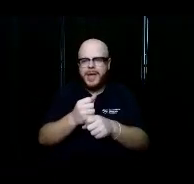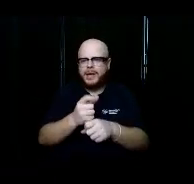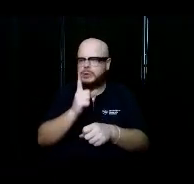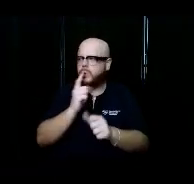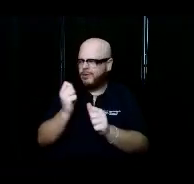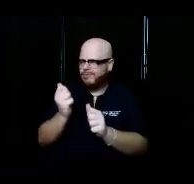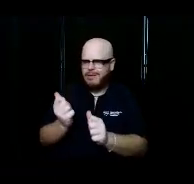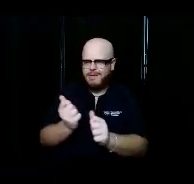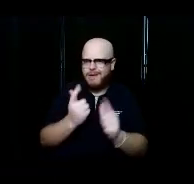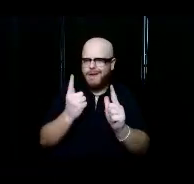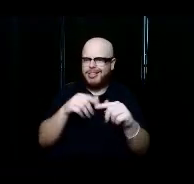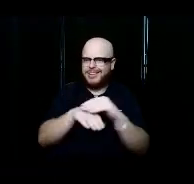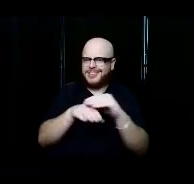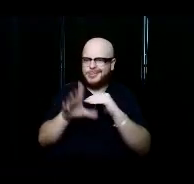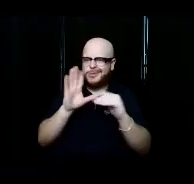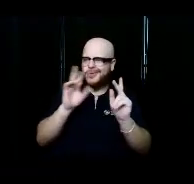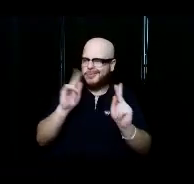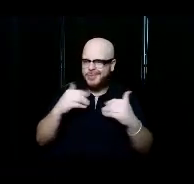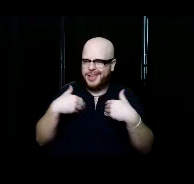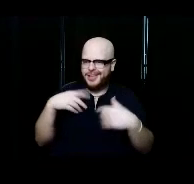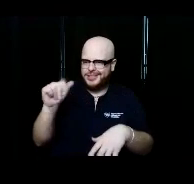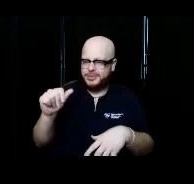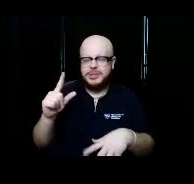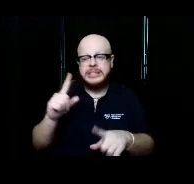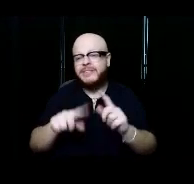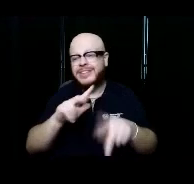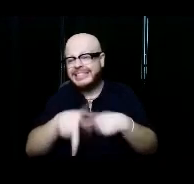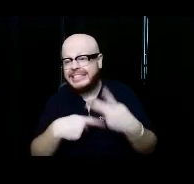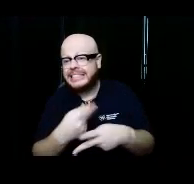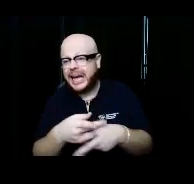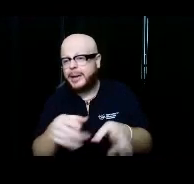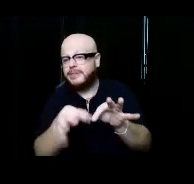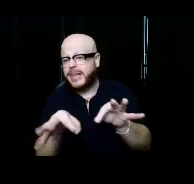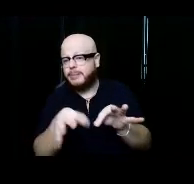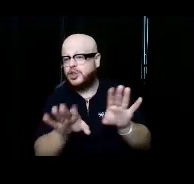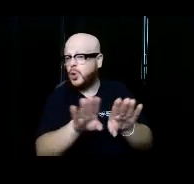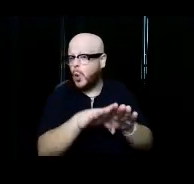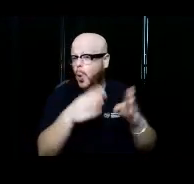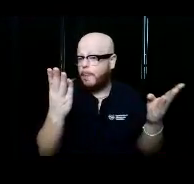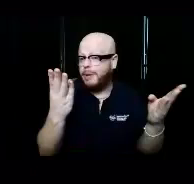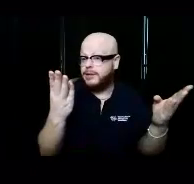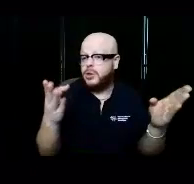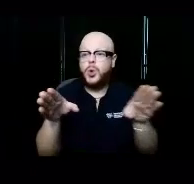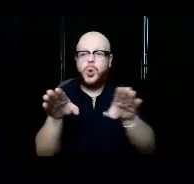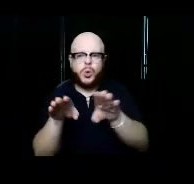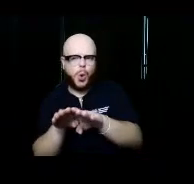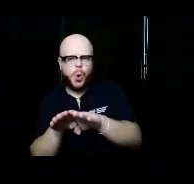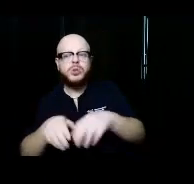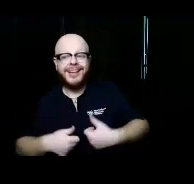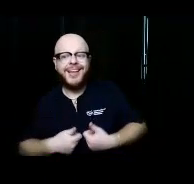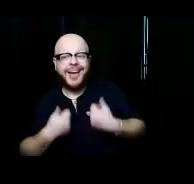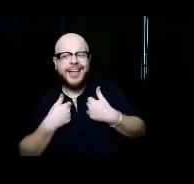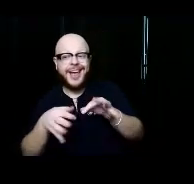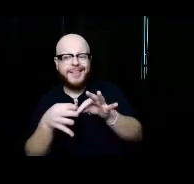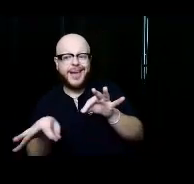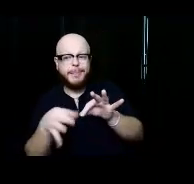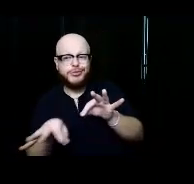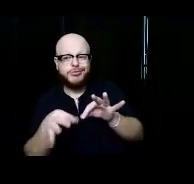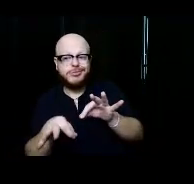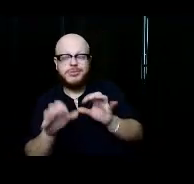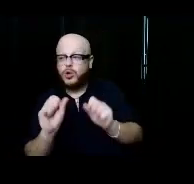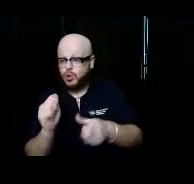different types of captioning, like open, closed, and live captions. This can be usable for watching a movie in a